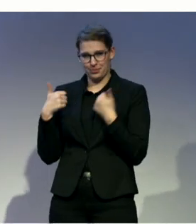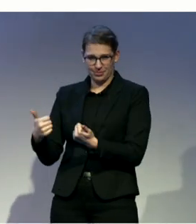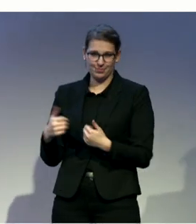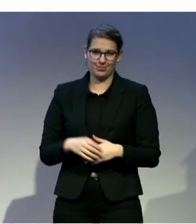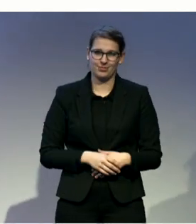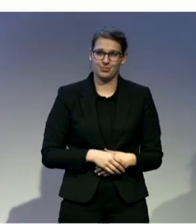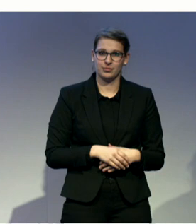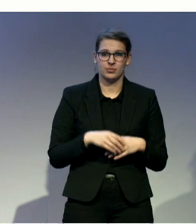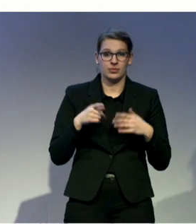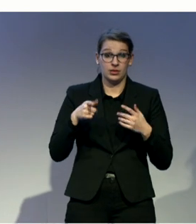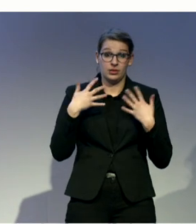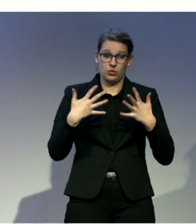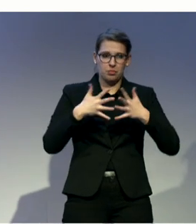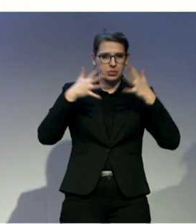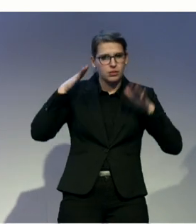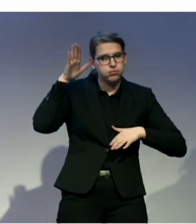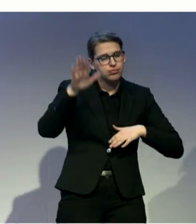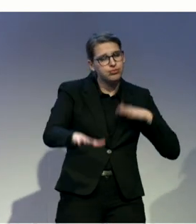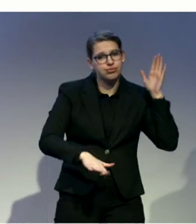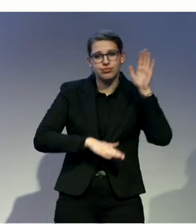never ever in Kazakhstan government